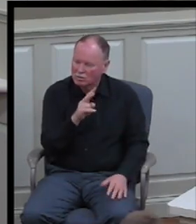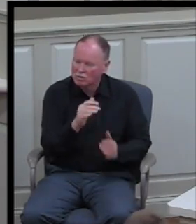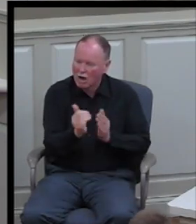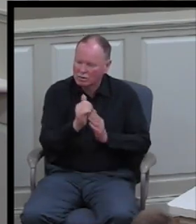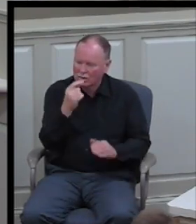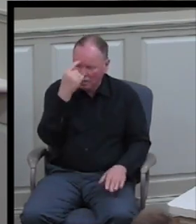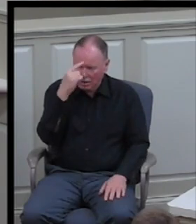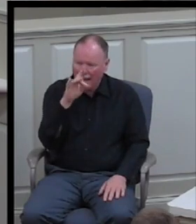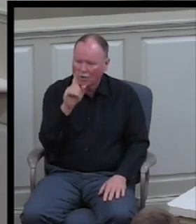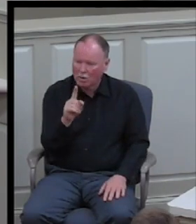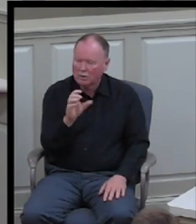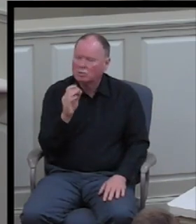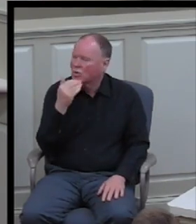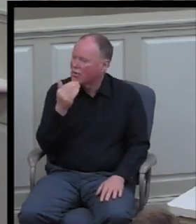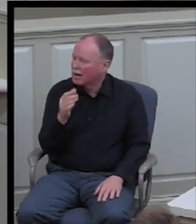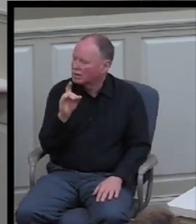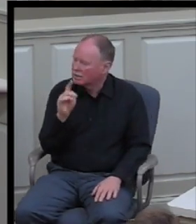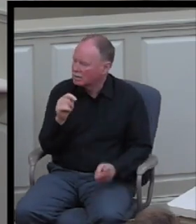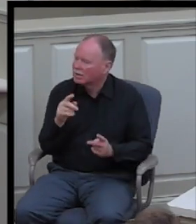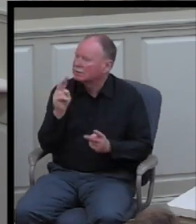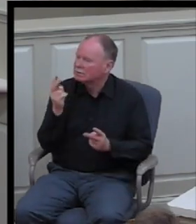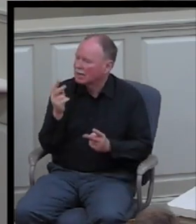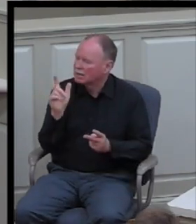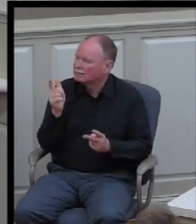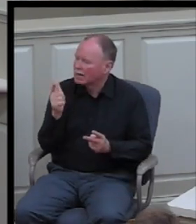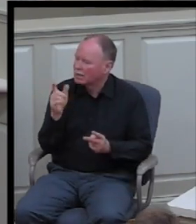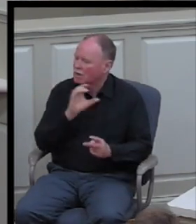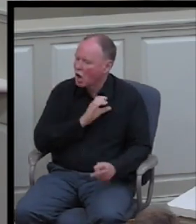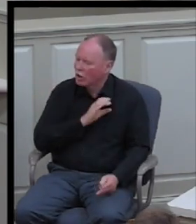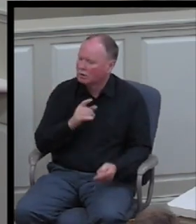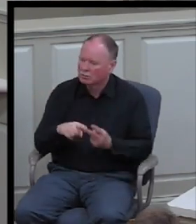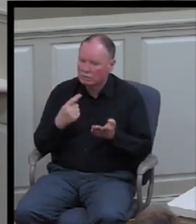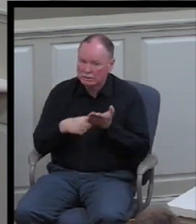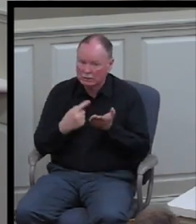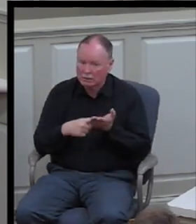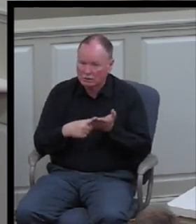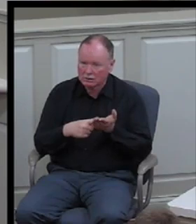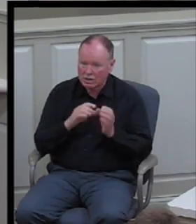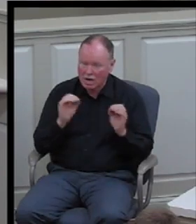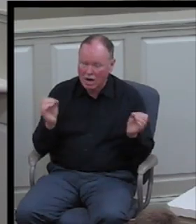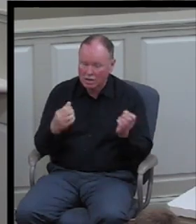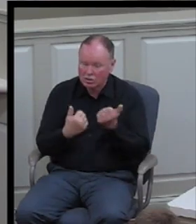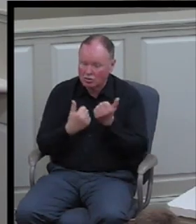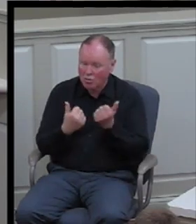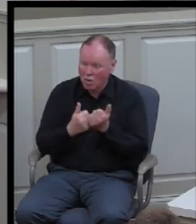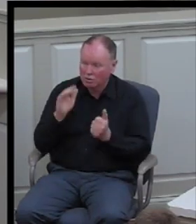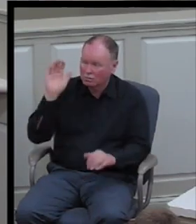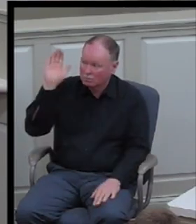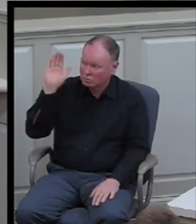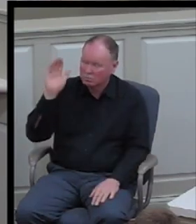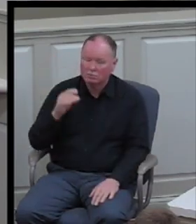$926,372.81. Thank you, Commissioner Terry, and second by Commissioner Cottle. Discussion? Seeing none, all in favor of the motion, say